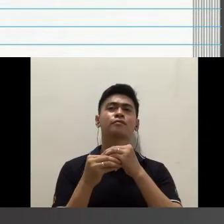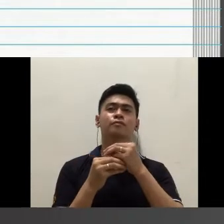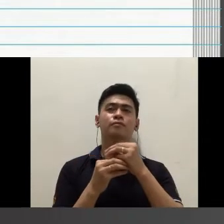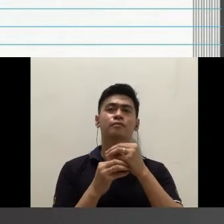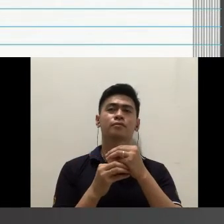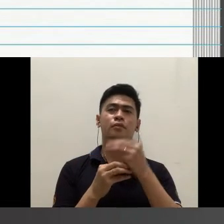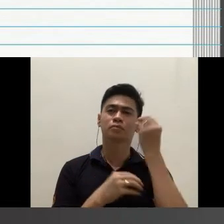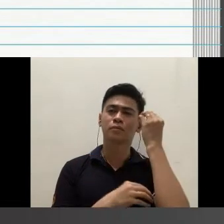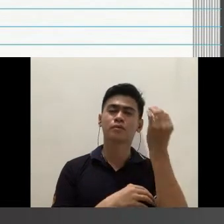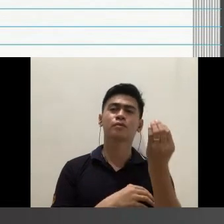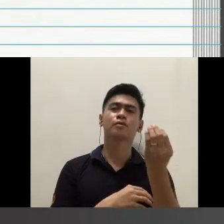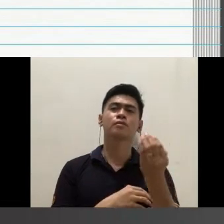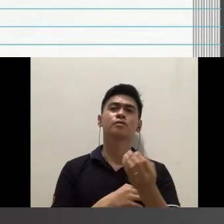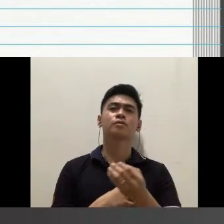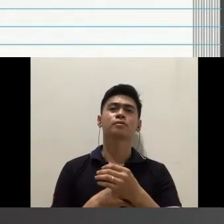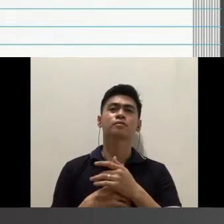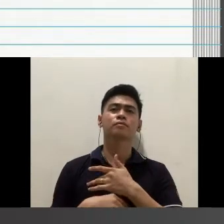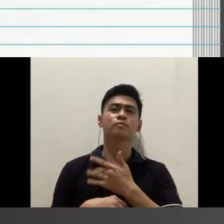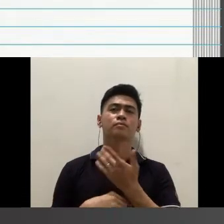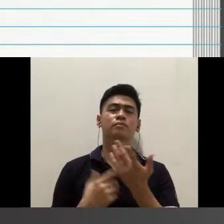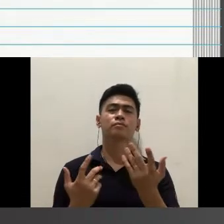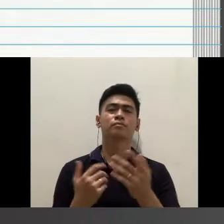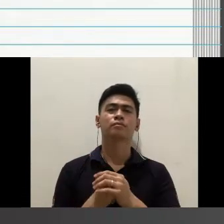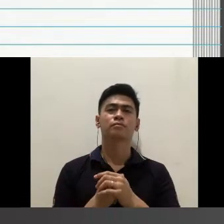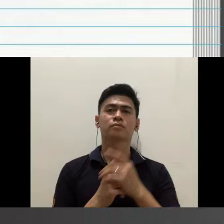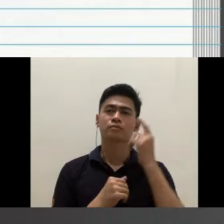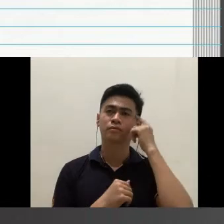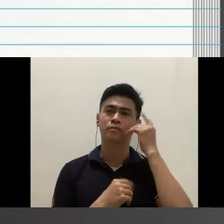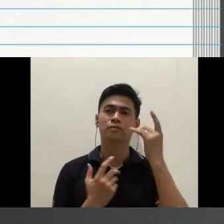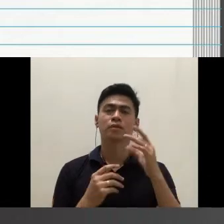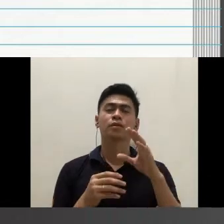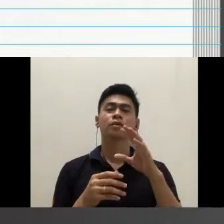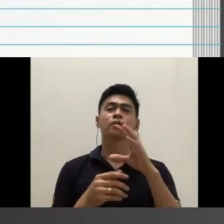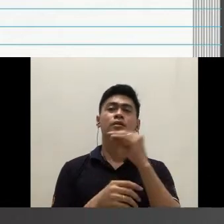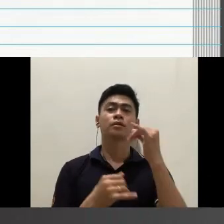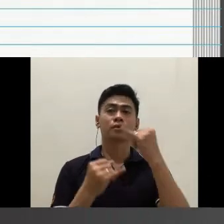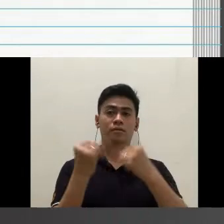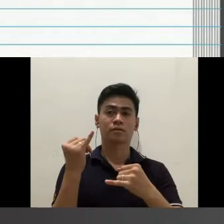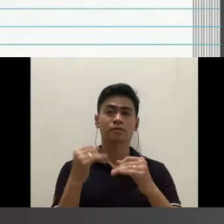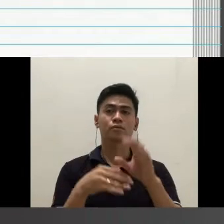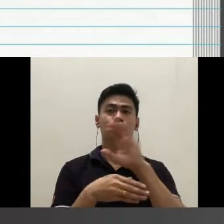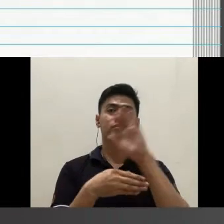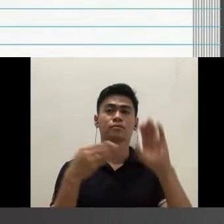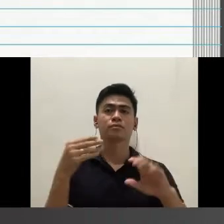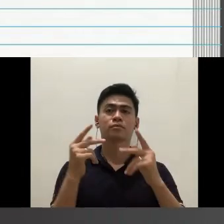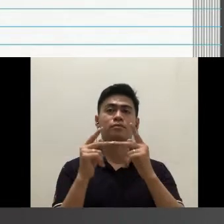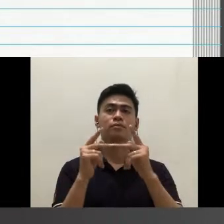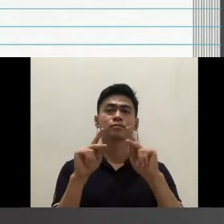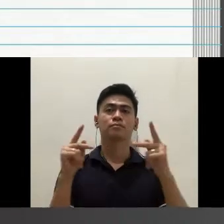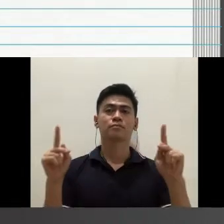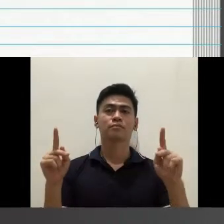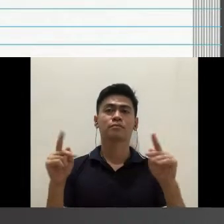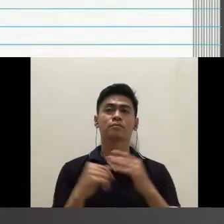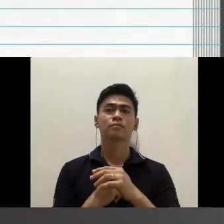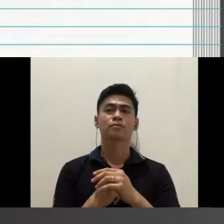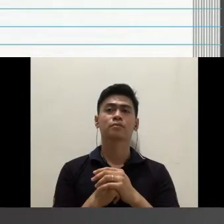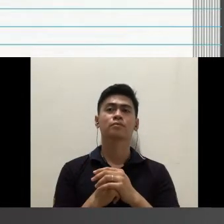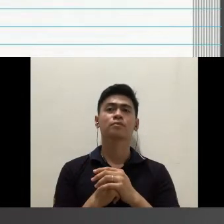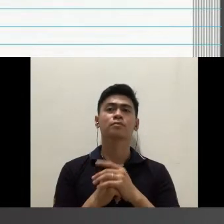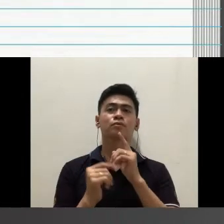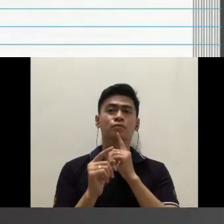Keywords to remember in persuasive writing are persuade, one-sided,